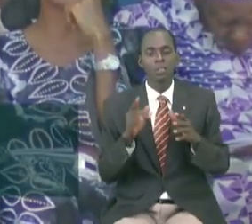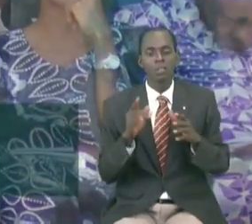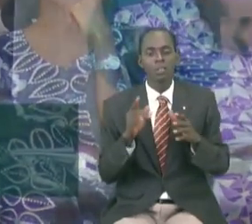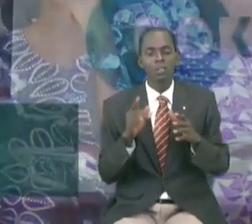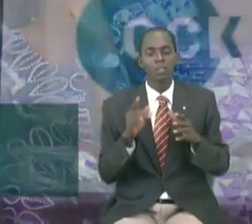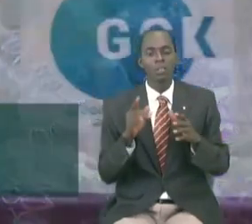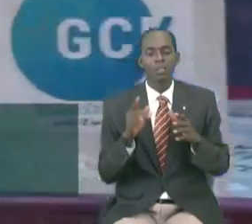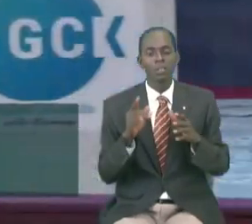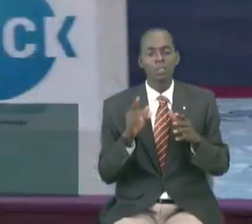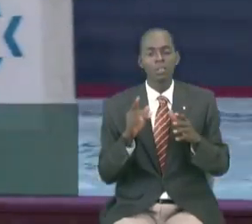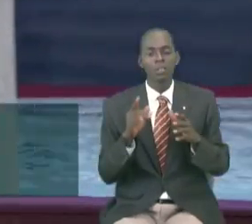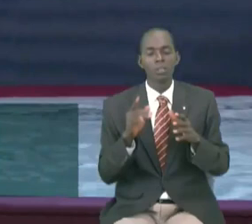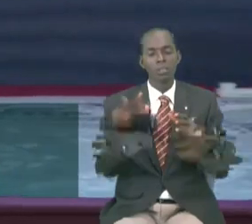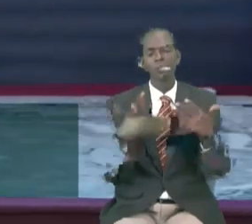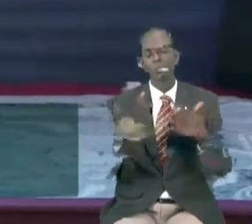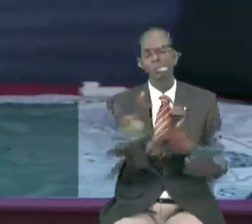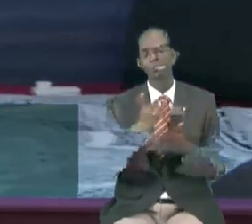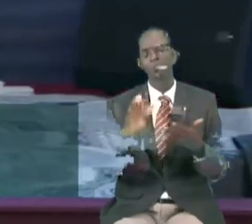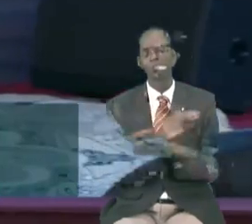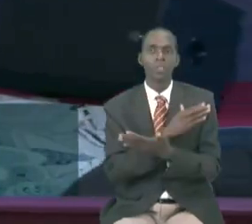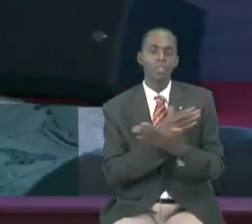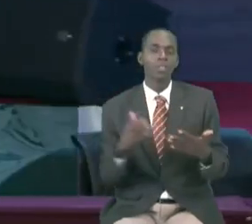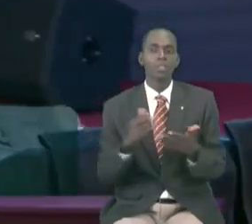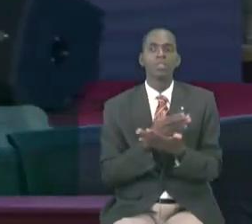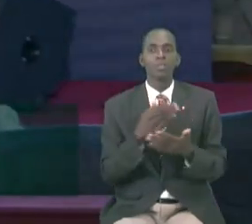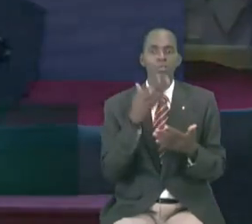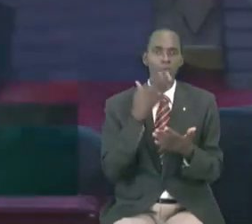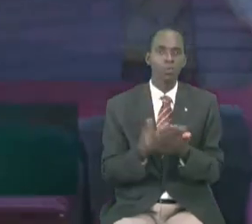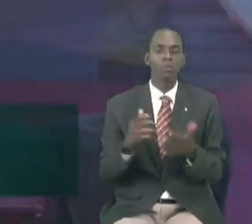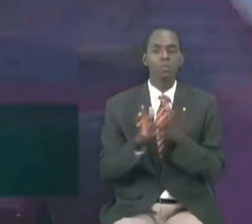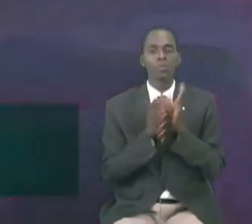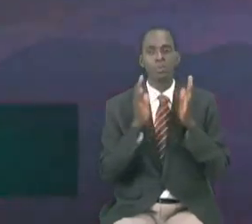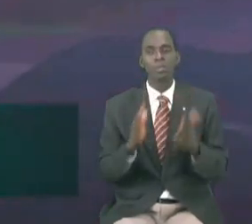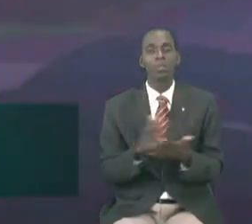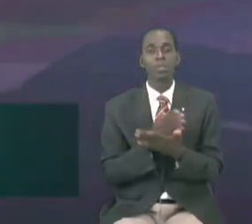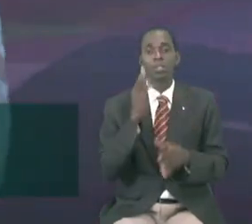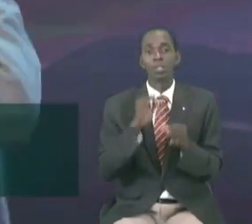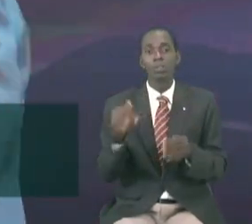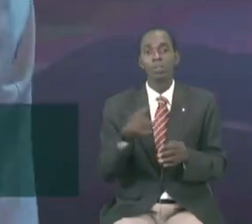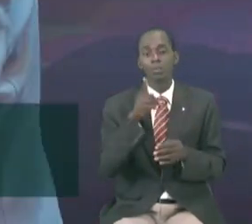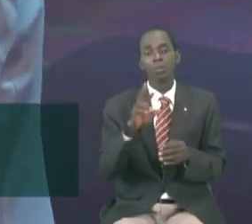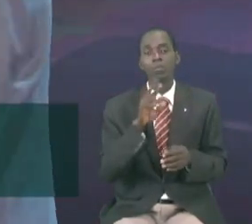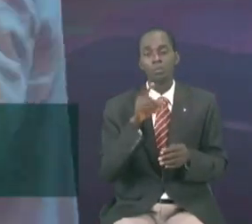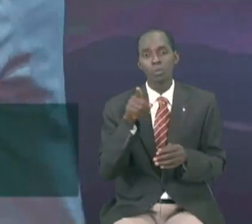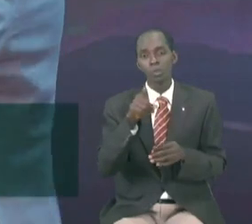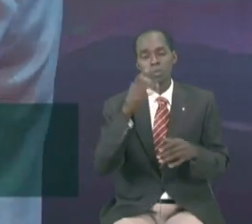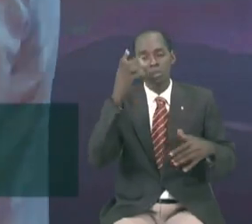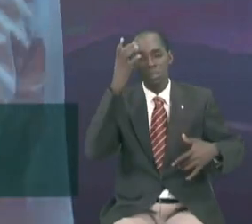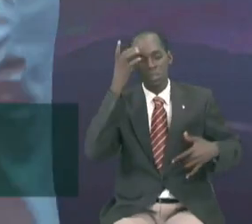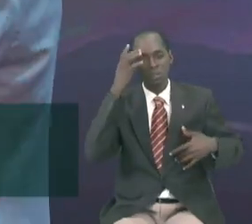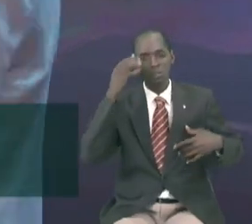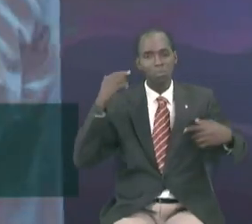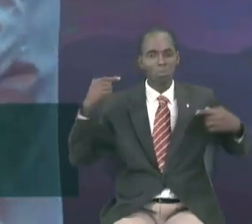singing. Is any of you afflicted? Then they start praising God and rejoicing and acting as